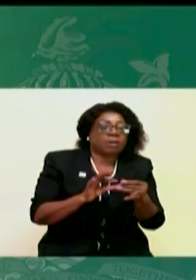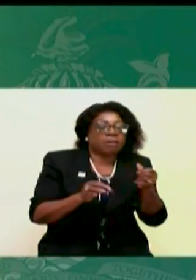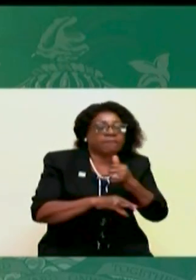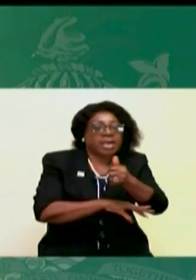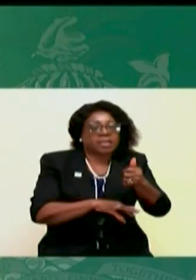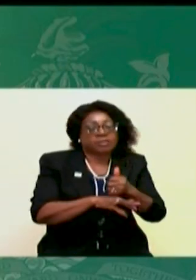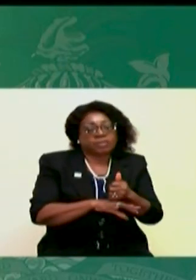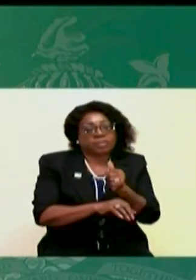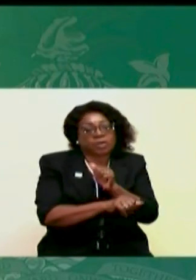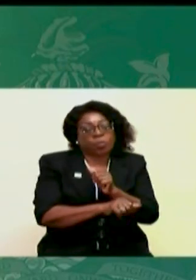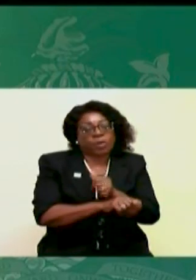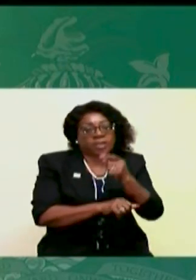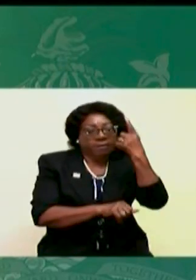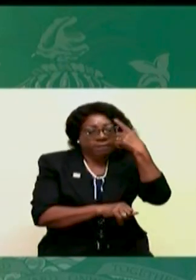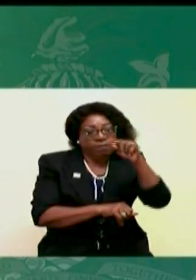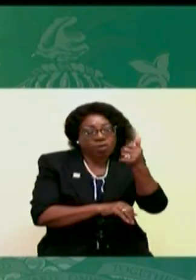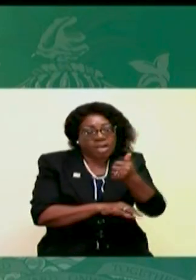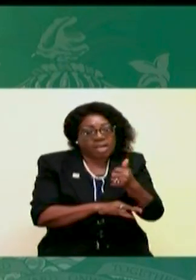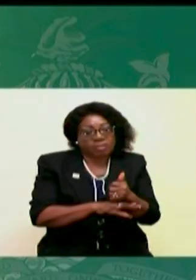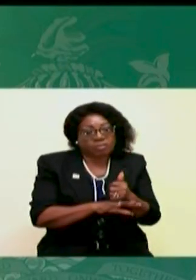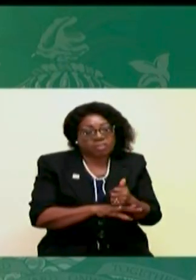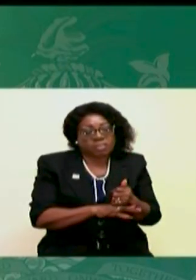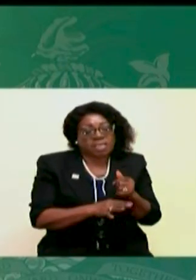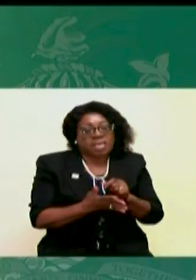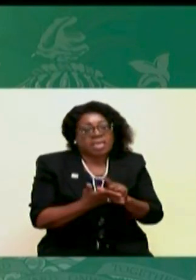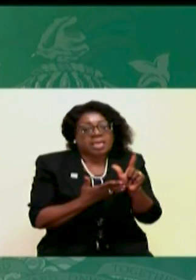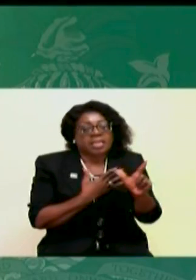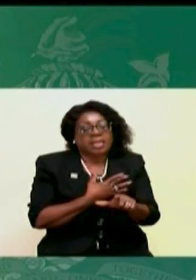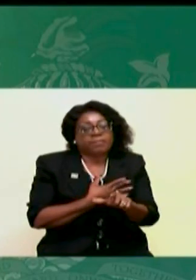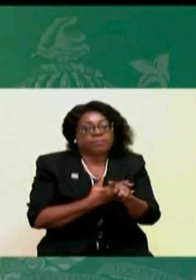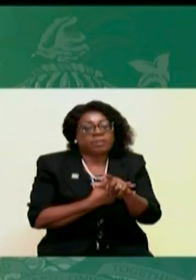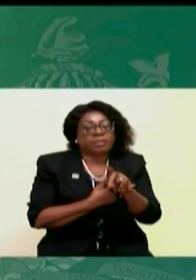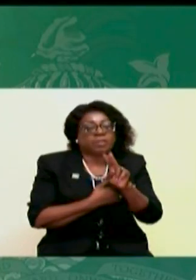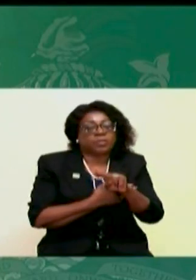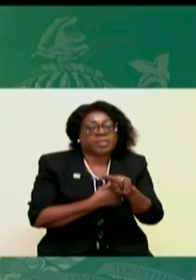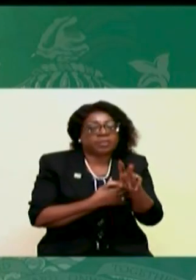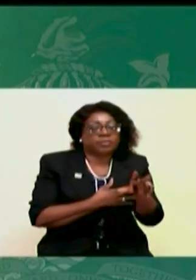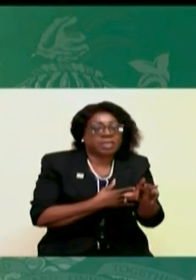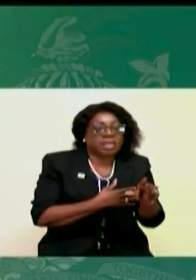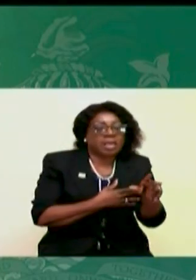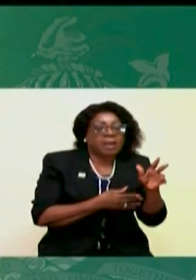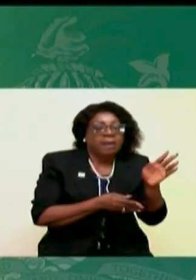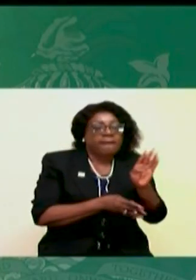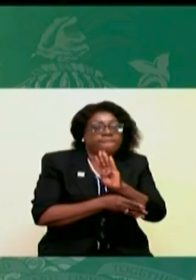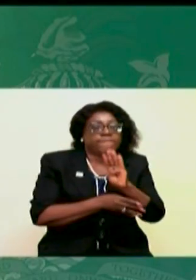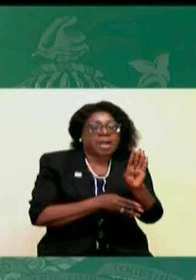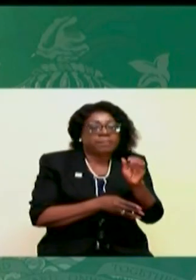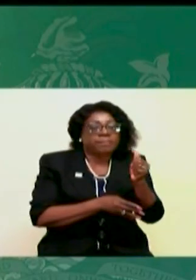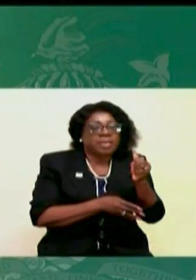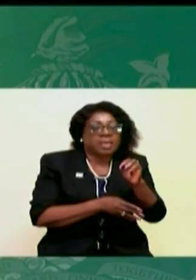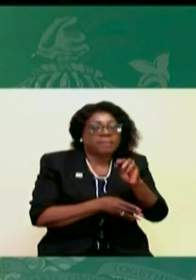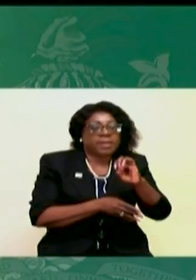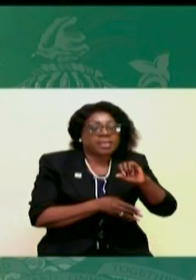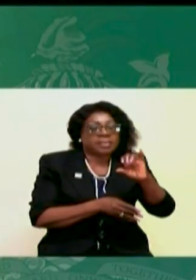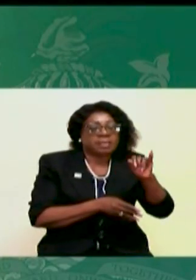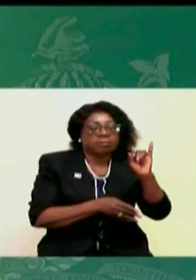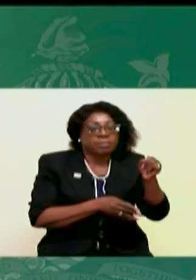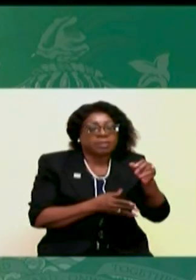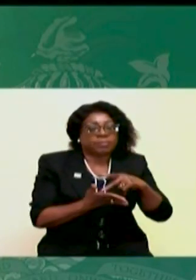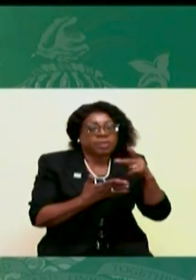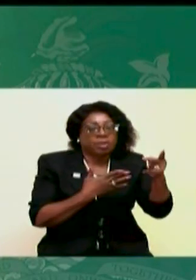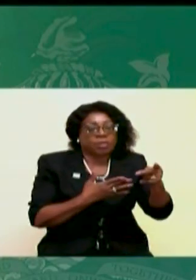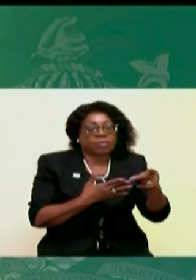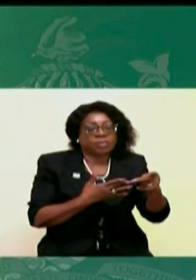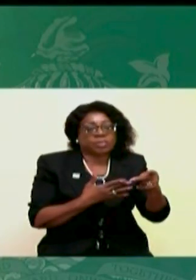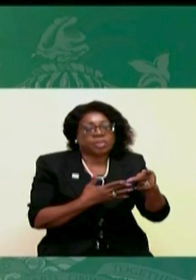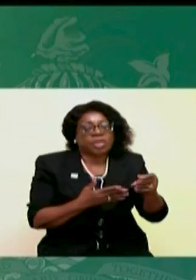for Andres recently. In April 2023, BAMSI announced the opening of the state-of-the-art poultry research